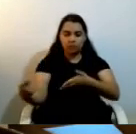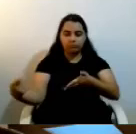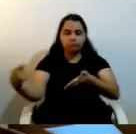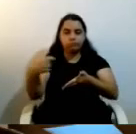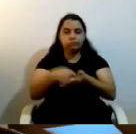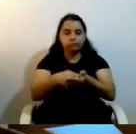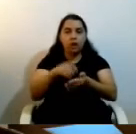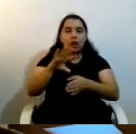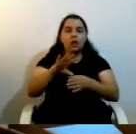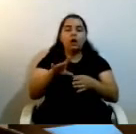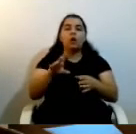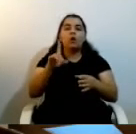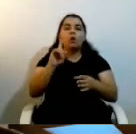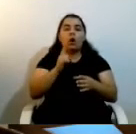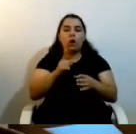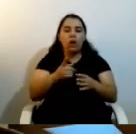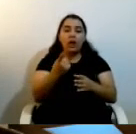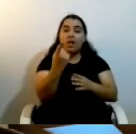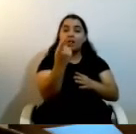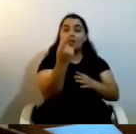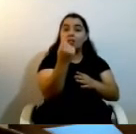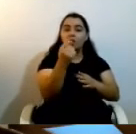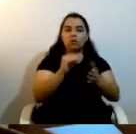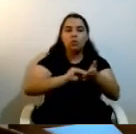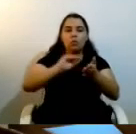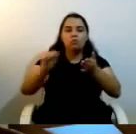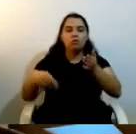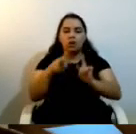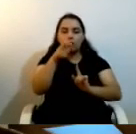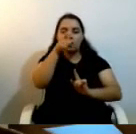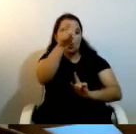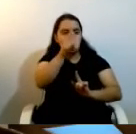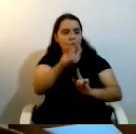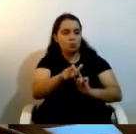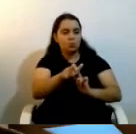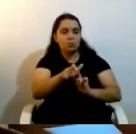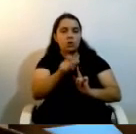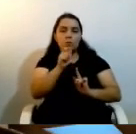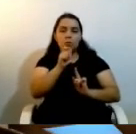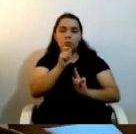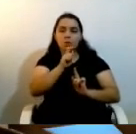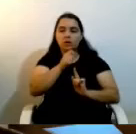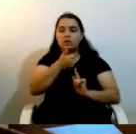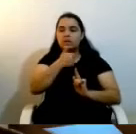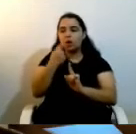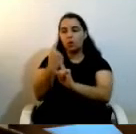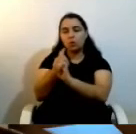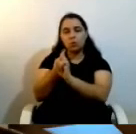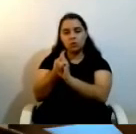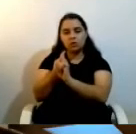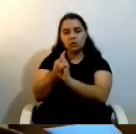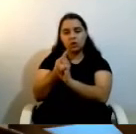hiring someone for supported decision making. That can be a relative or a former